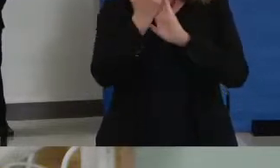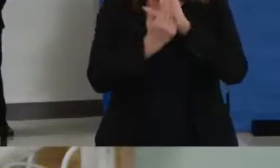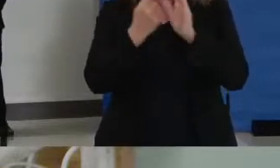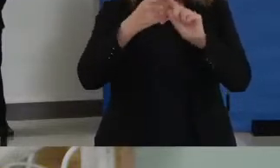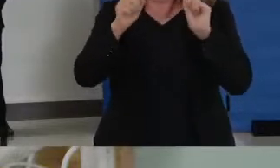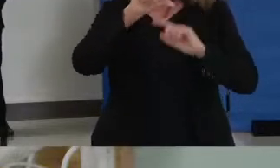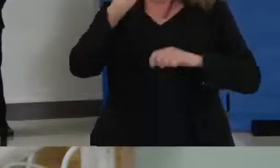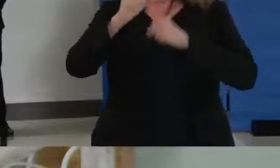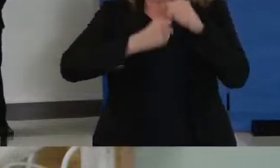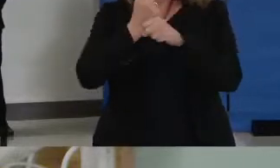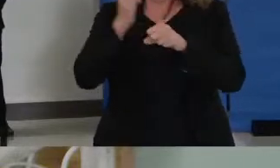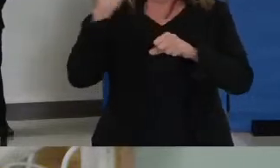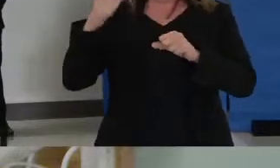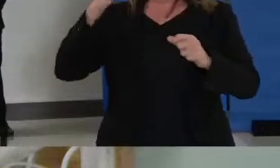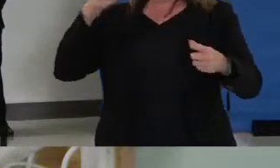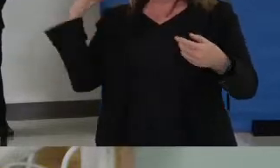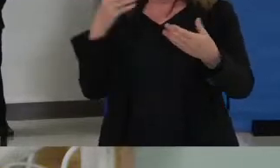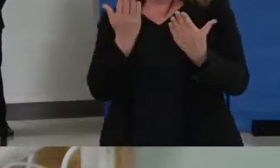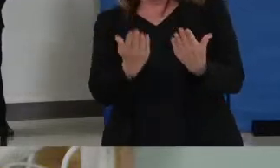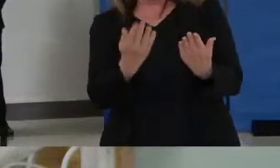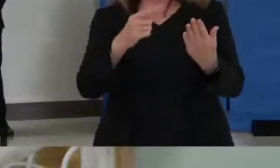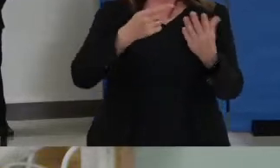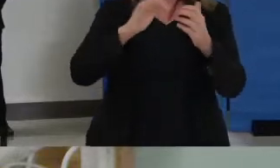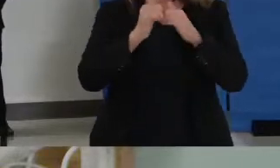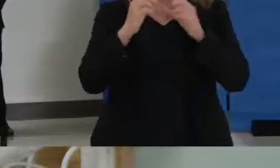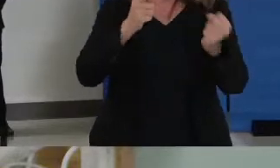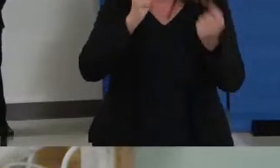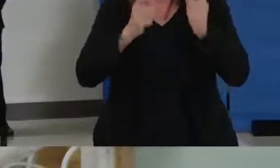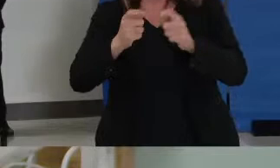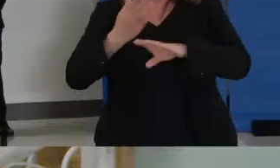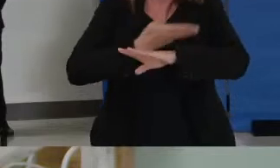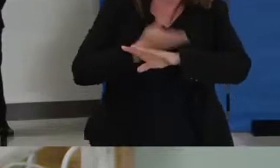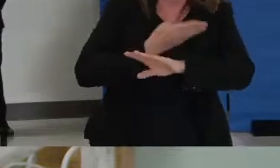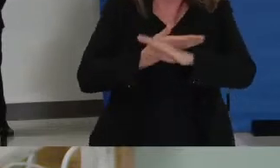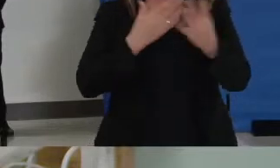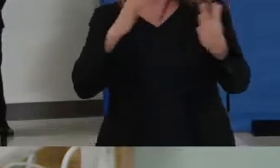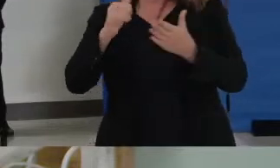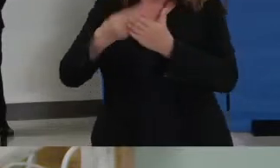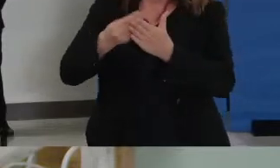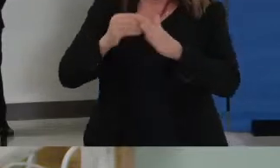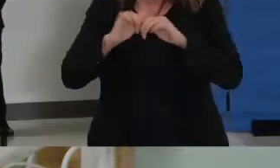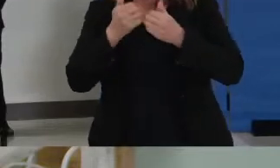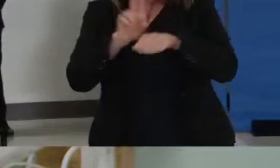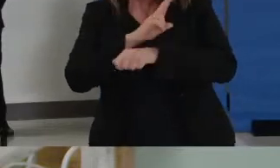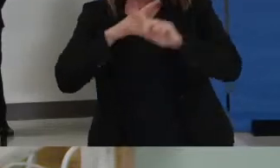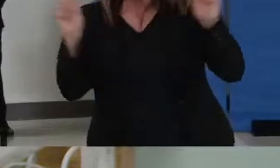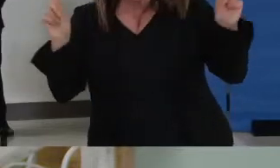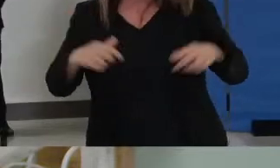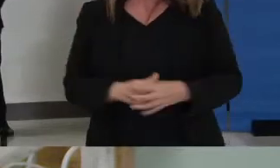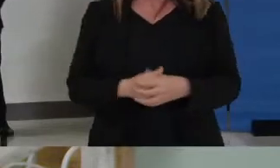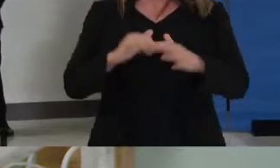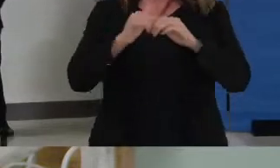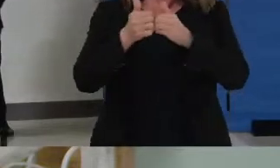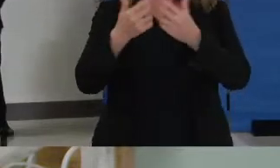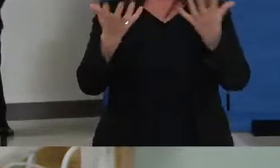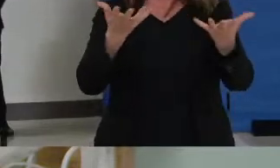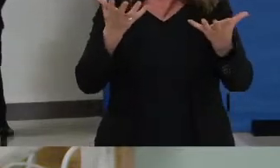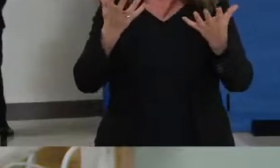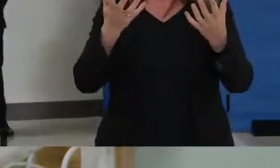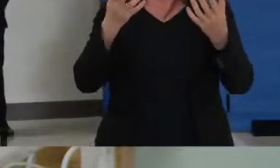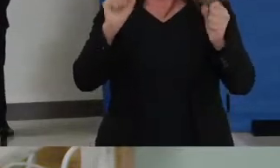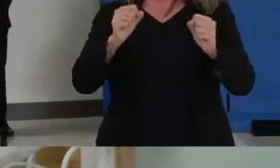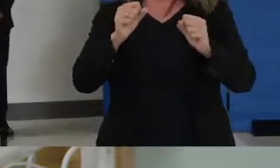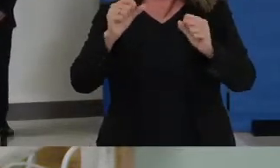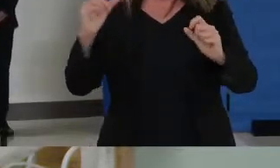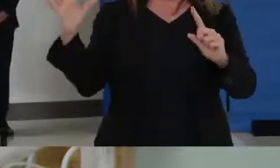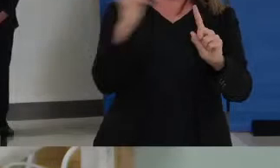to be transformed and reformed. How do we use the dollars differently? How do we make sure we return to the original